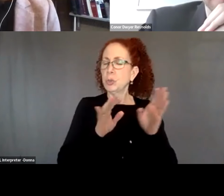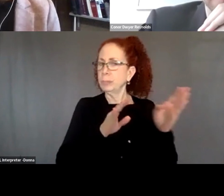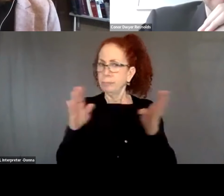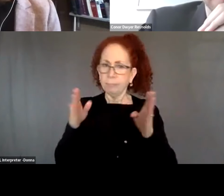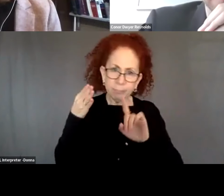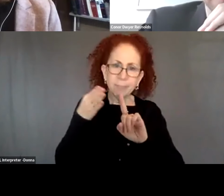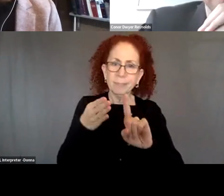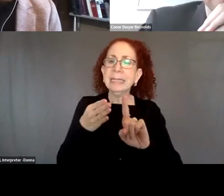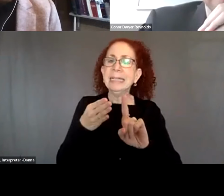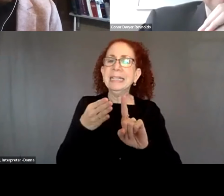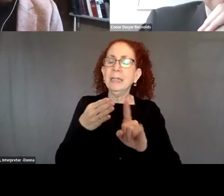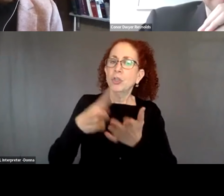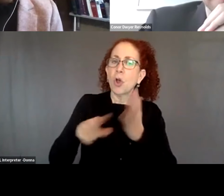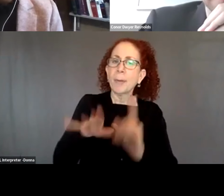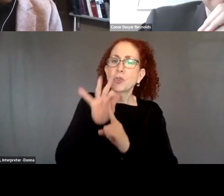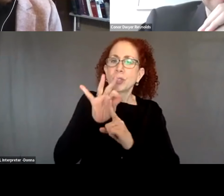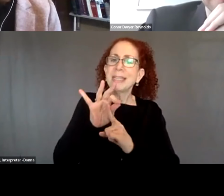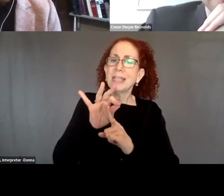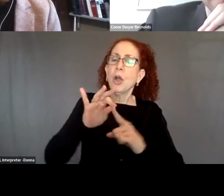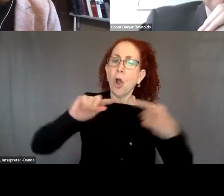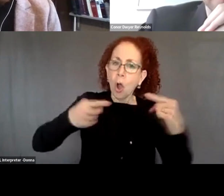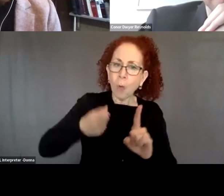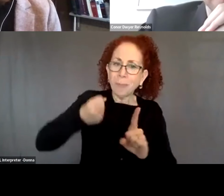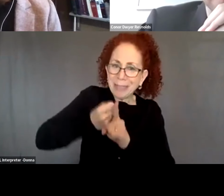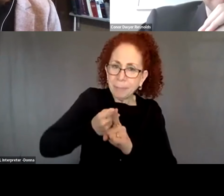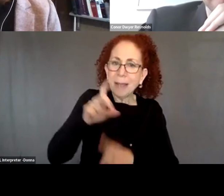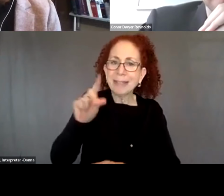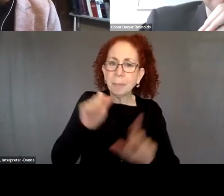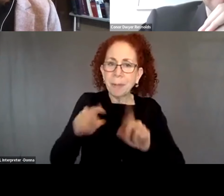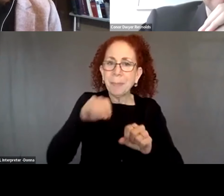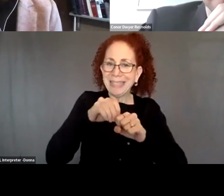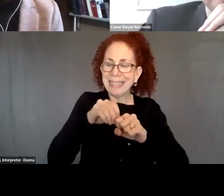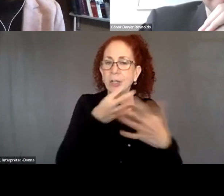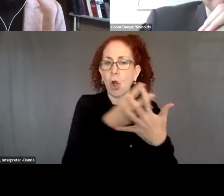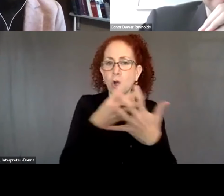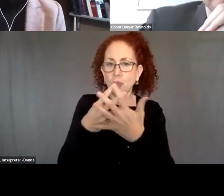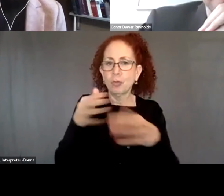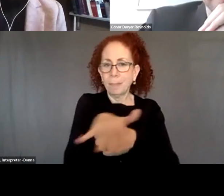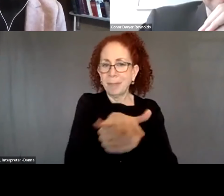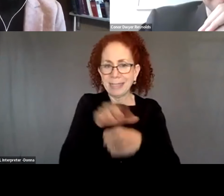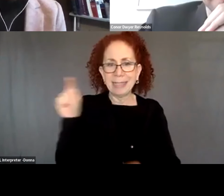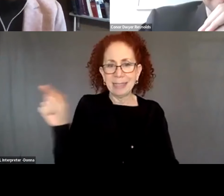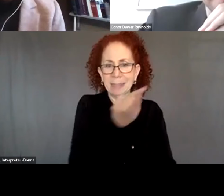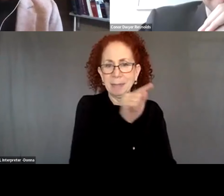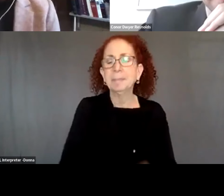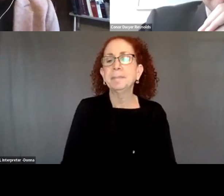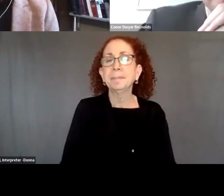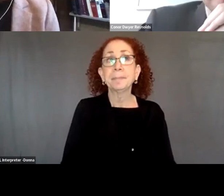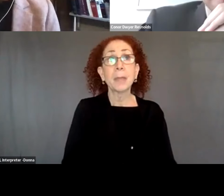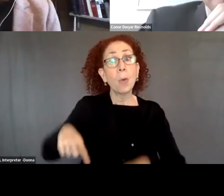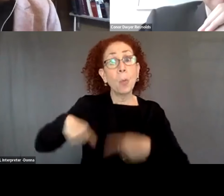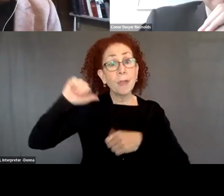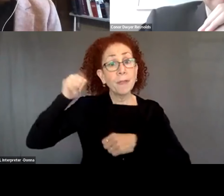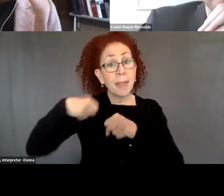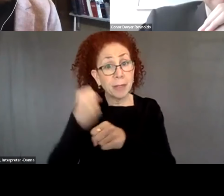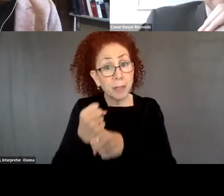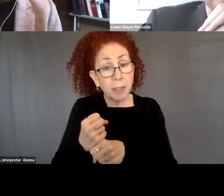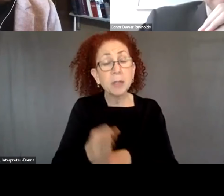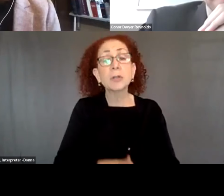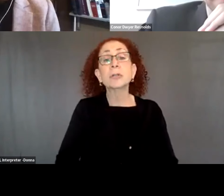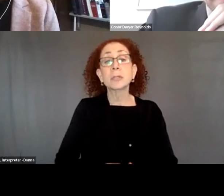that we see impacting disabled people in our carceral spaces. Okay. So within the last decade, there has been an uptick